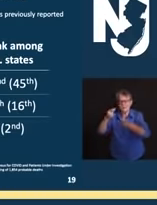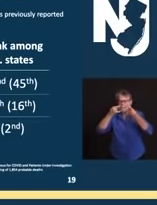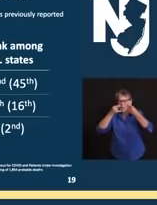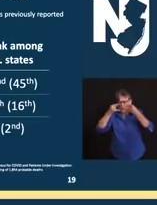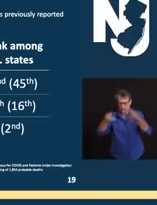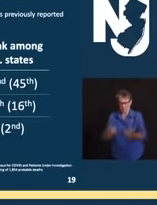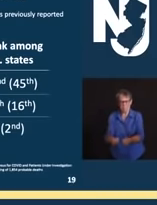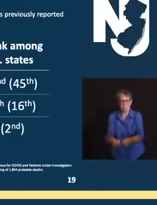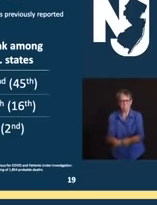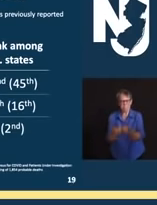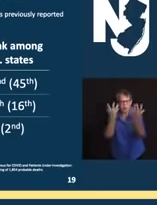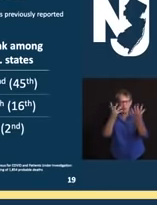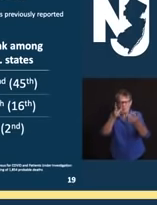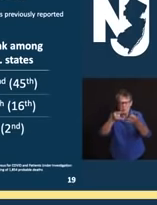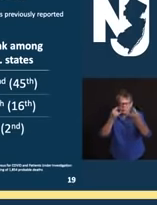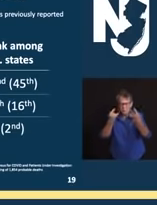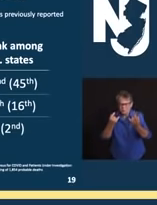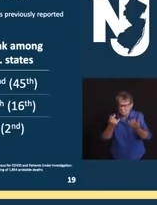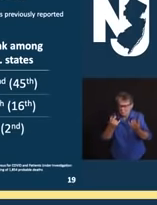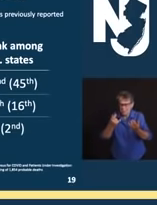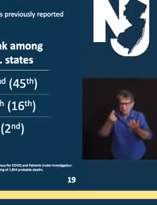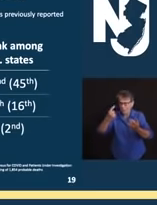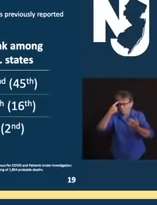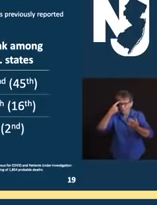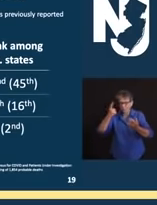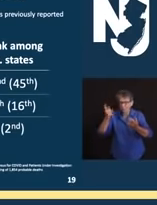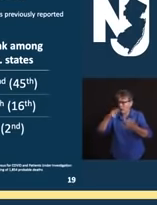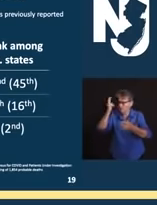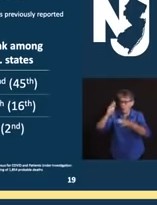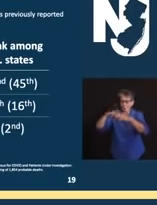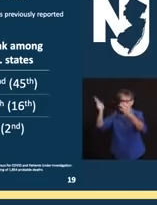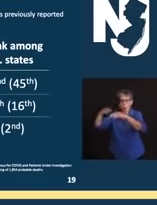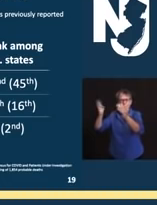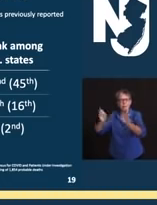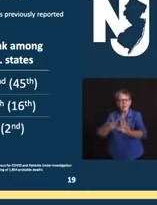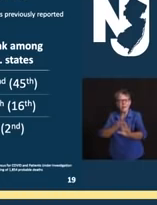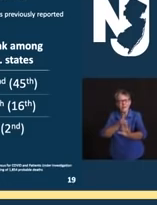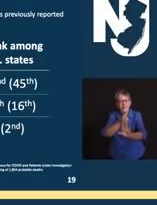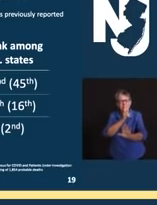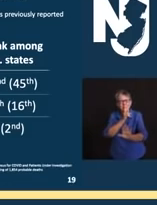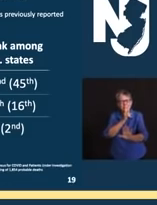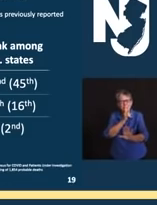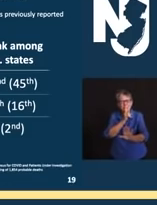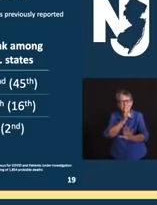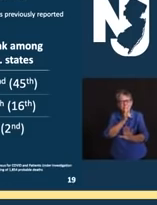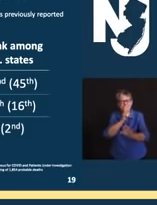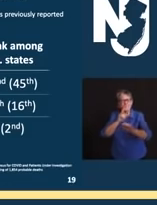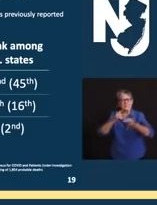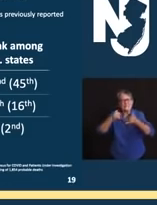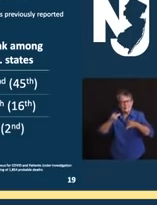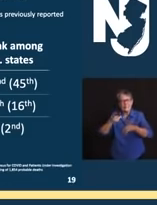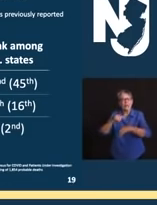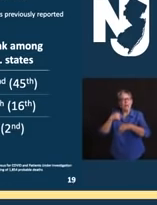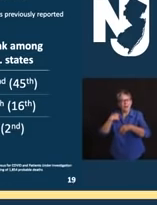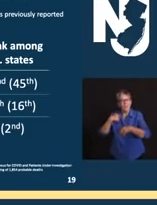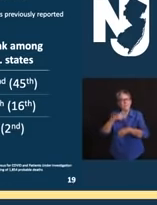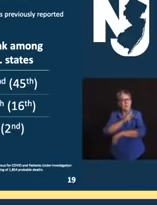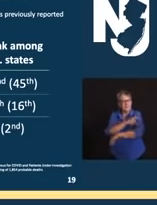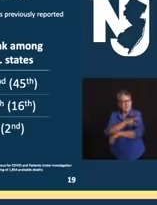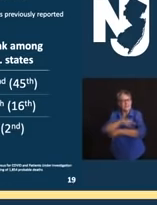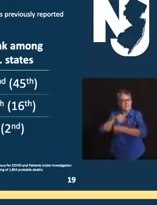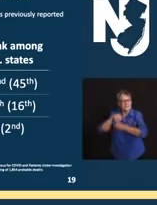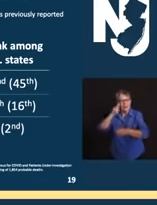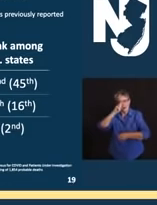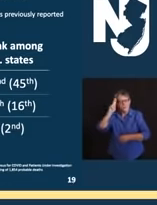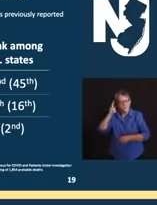additional 231 positive cases, and we still rank in the top 20 nationally in terms of the number of residents per capita in